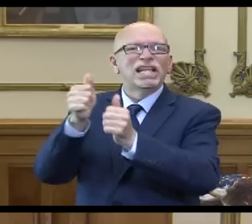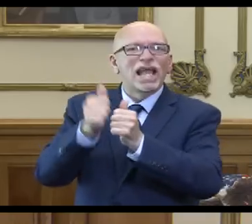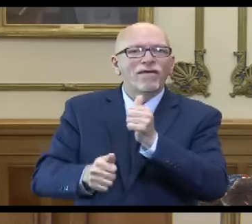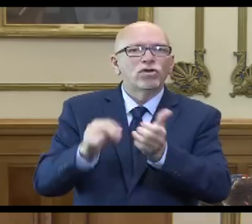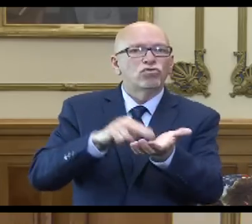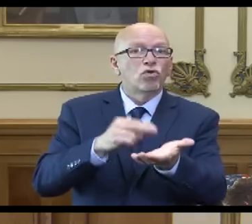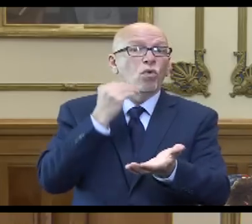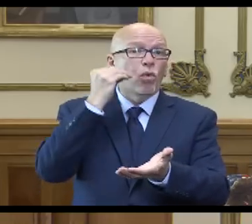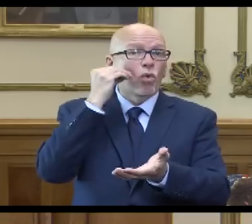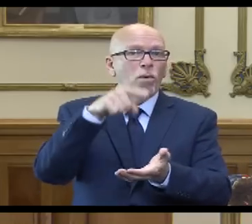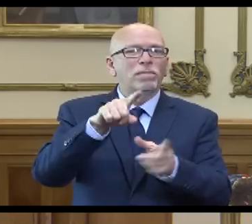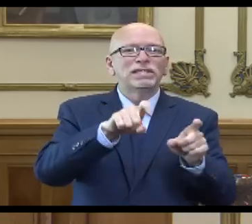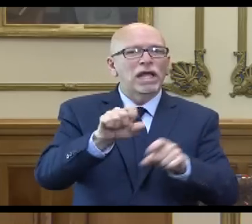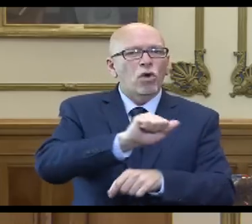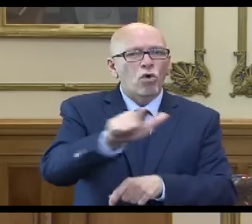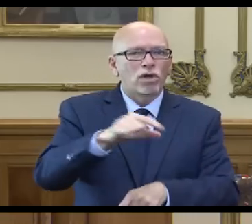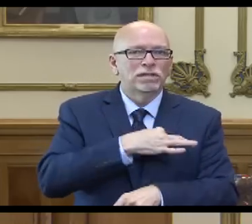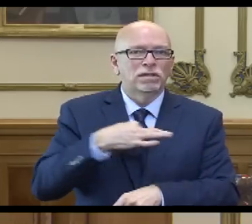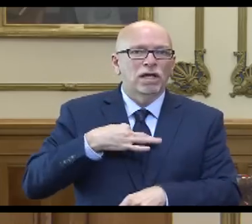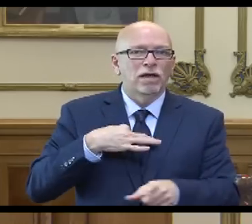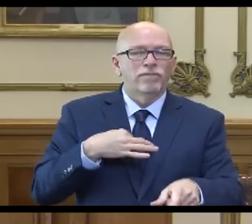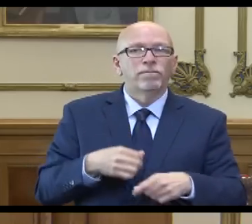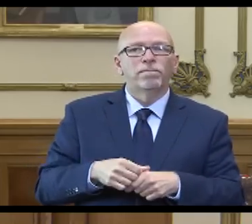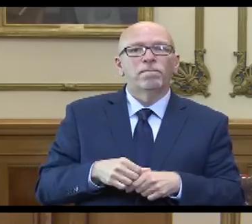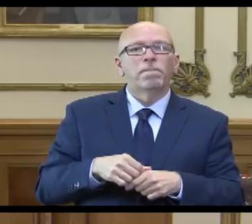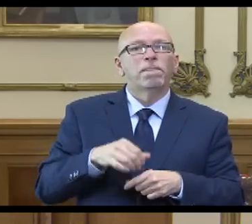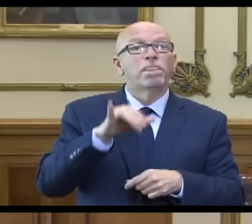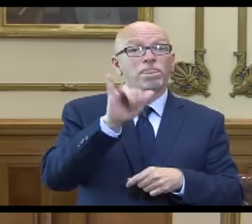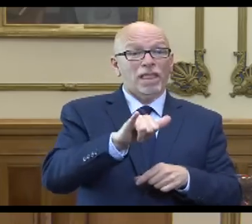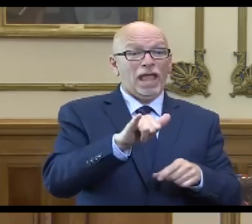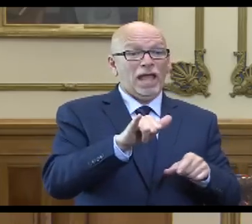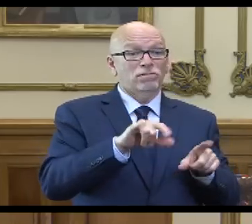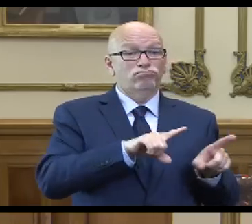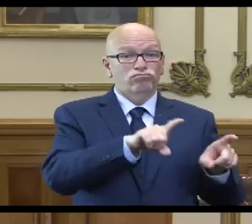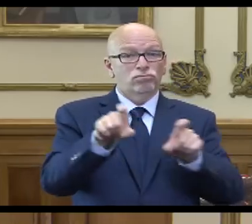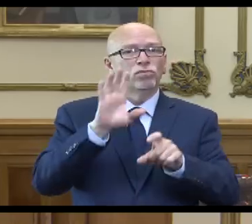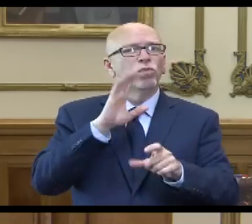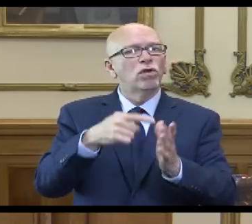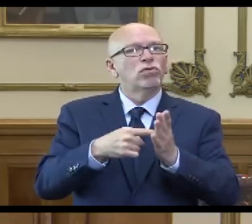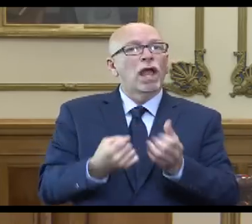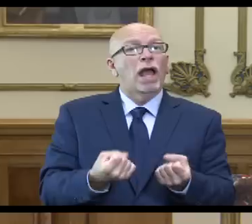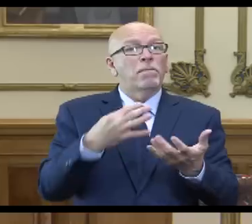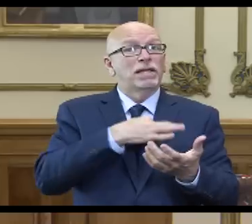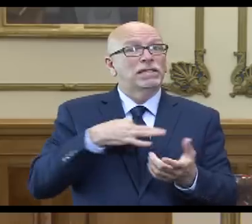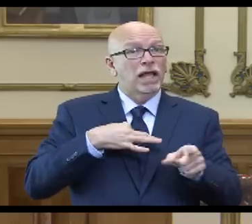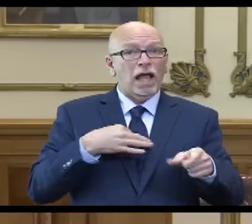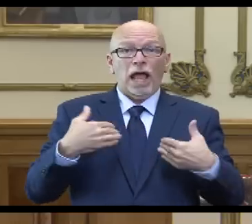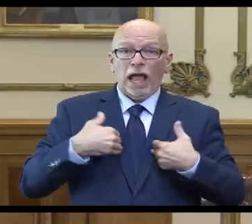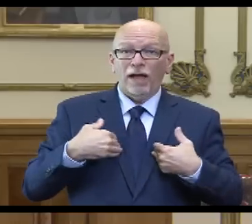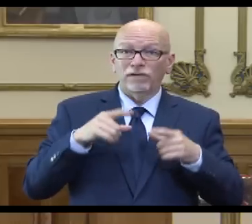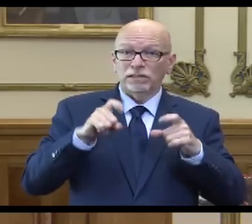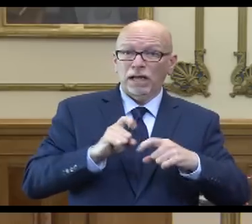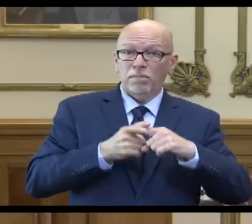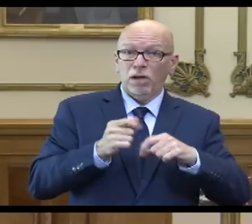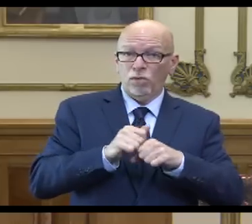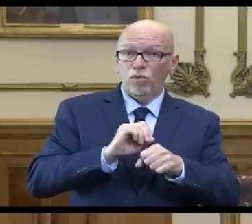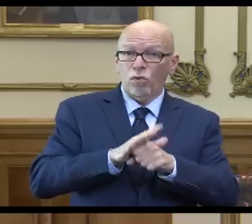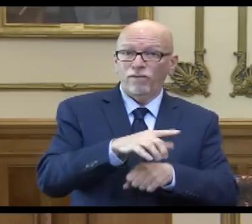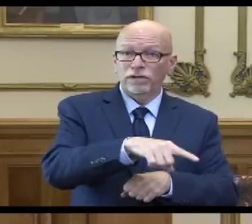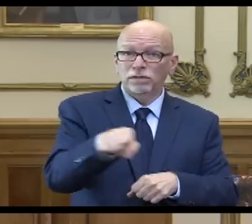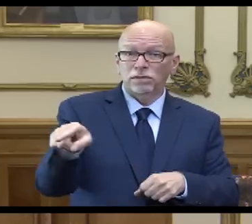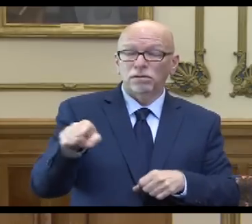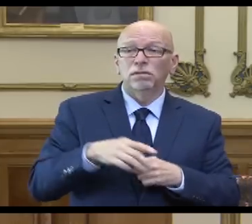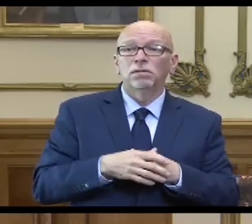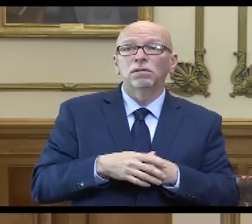test all the staff. This point prevalence survey will tell us how many staff in these facilities test positive for